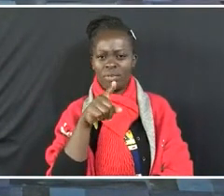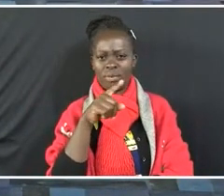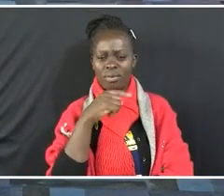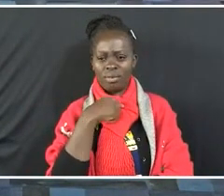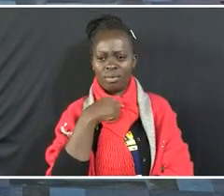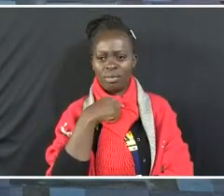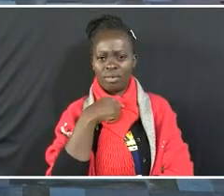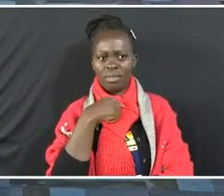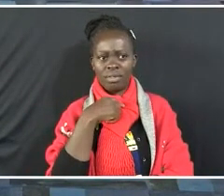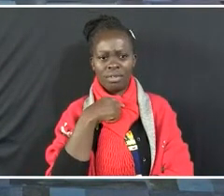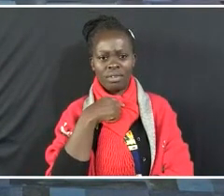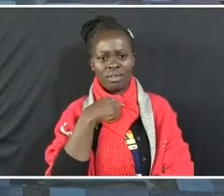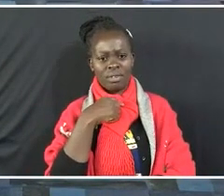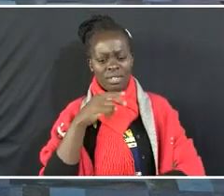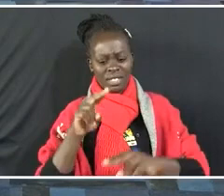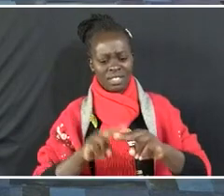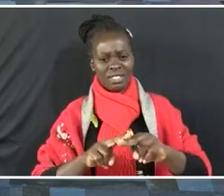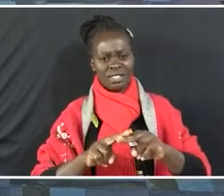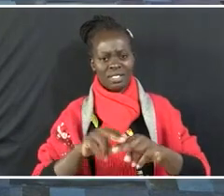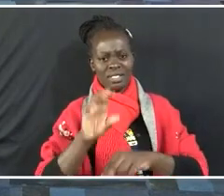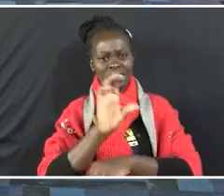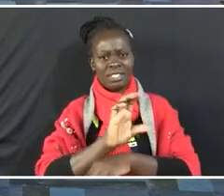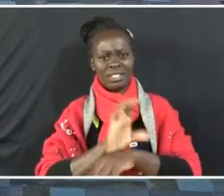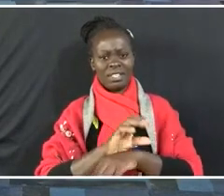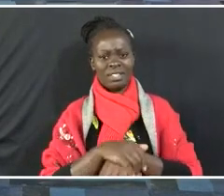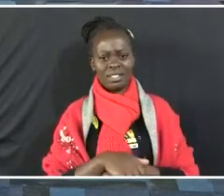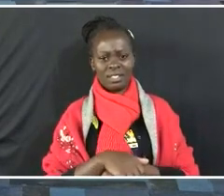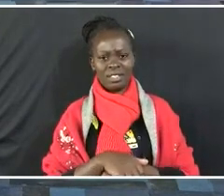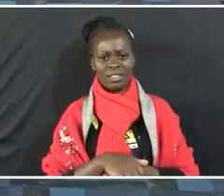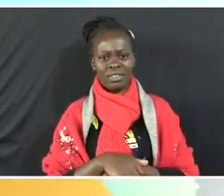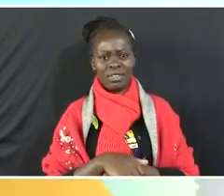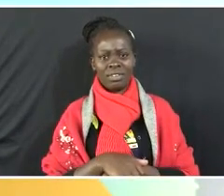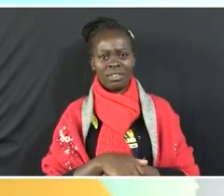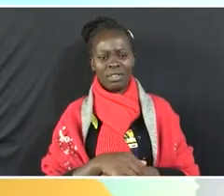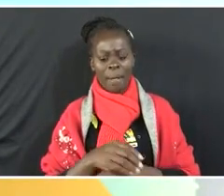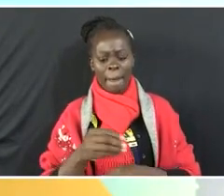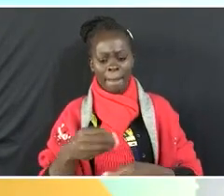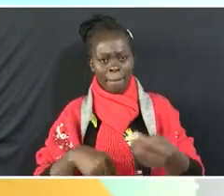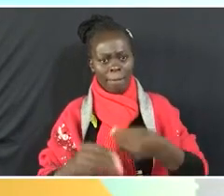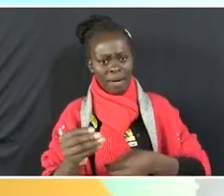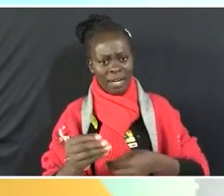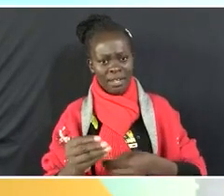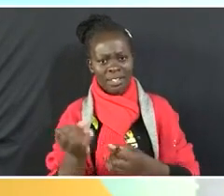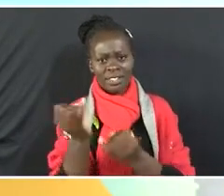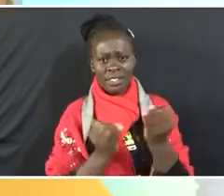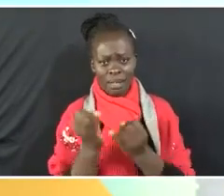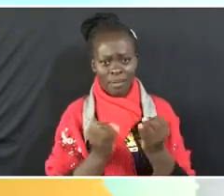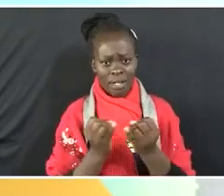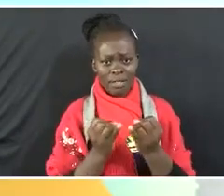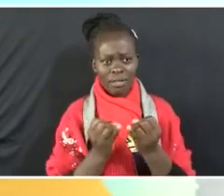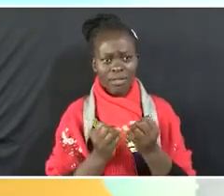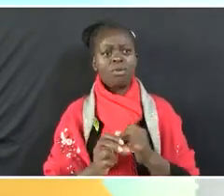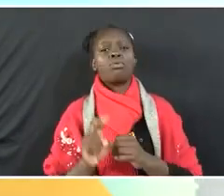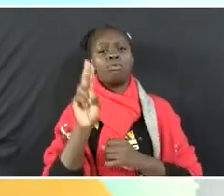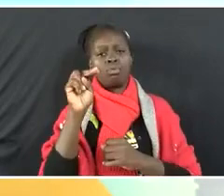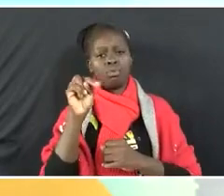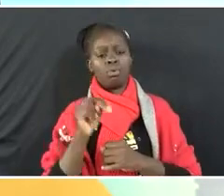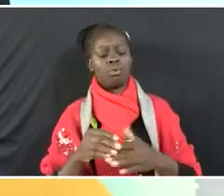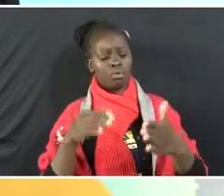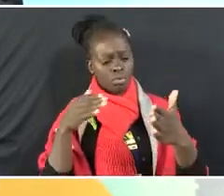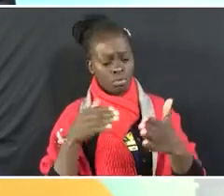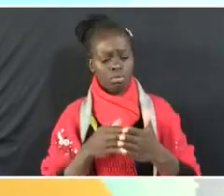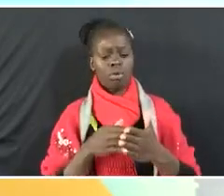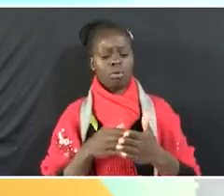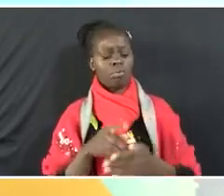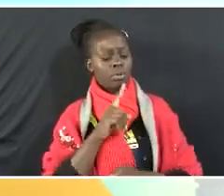those? Just going to buy funny things on Sabbath? Please, stop it. Ambassadors, it's